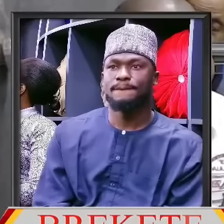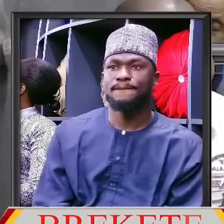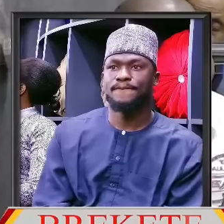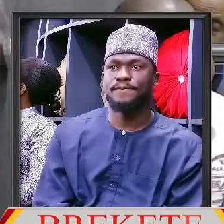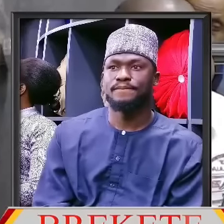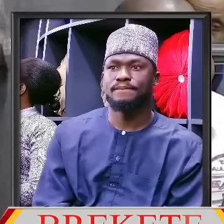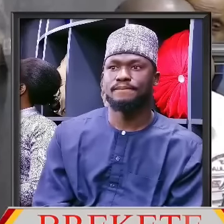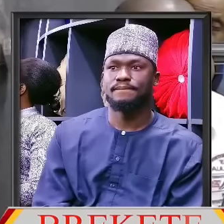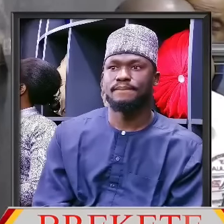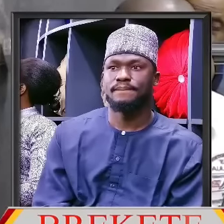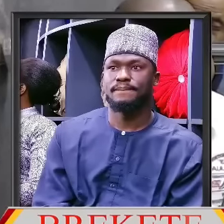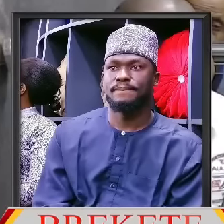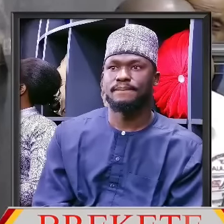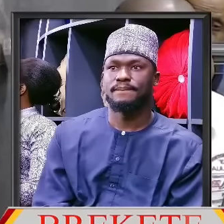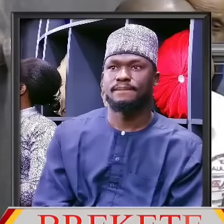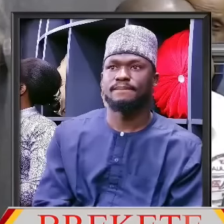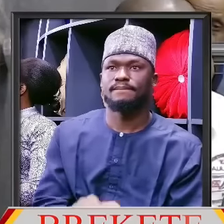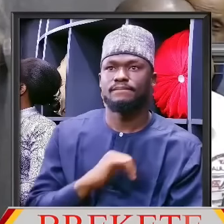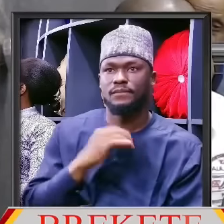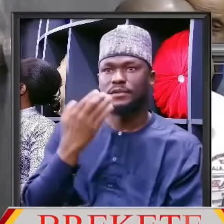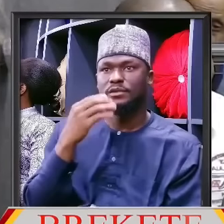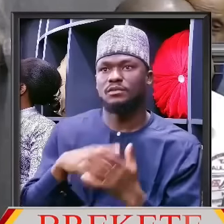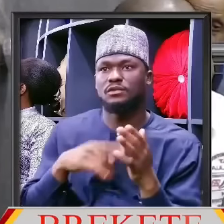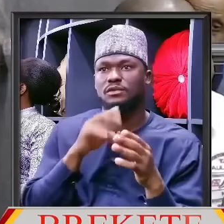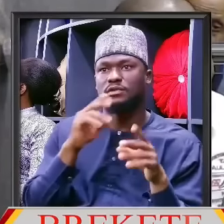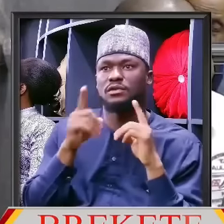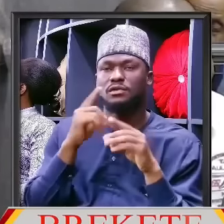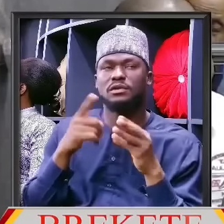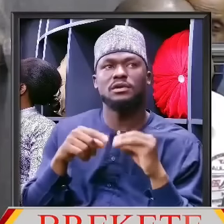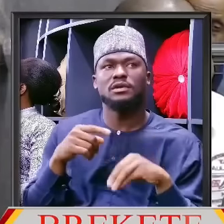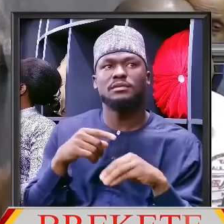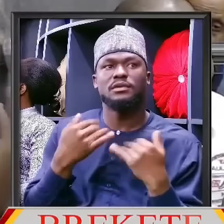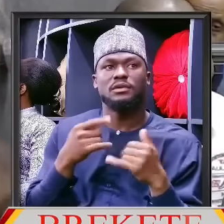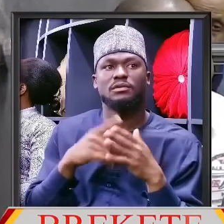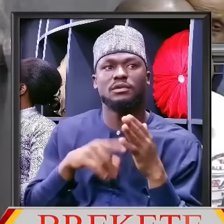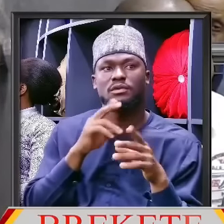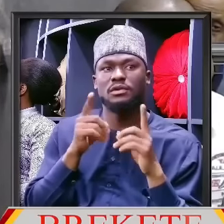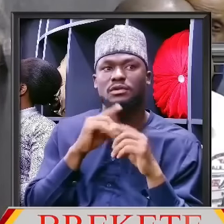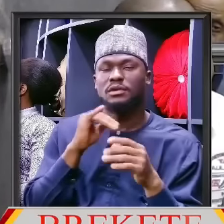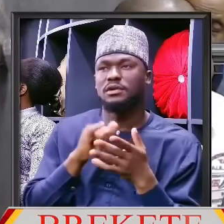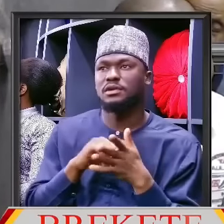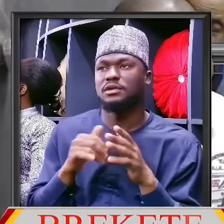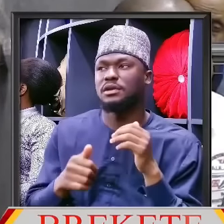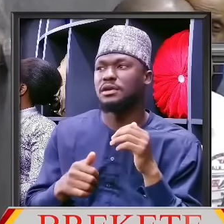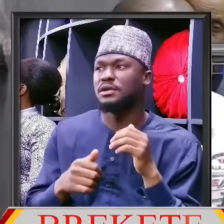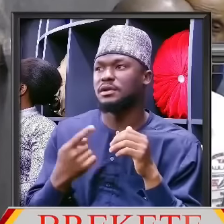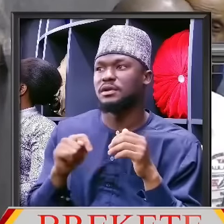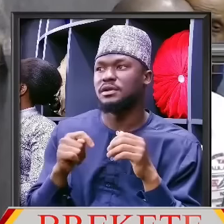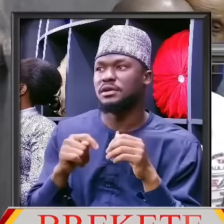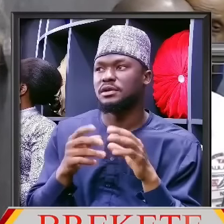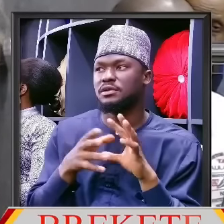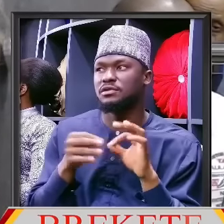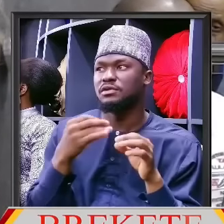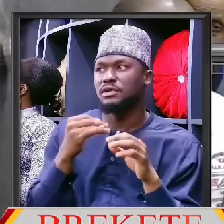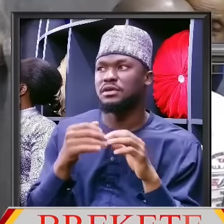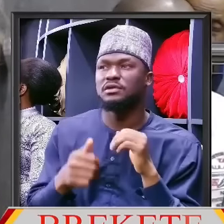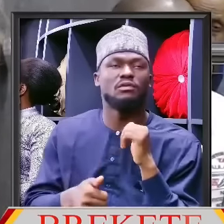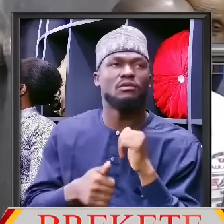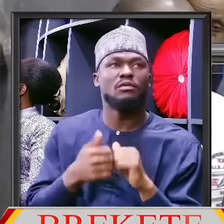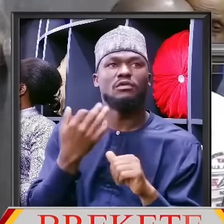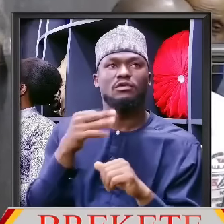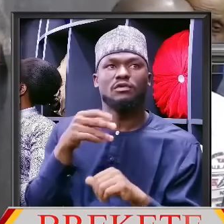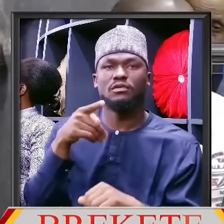beyond, say they not see justice. So what they see here now, more of propaganda. How to destroy. Because